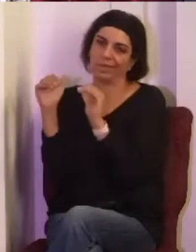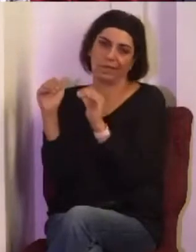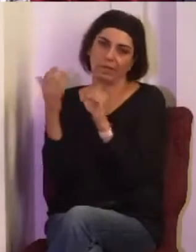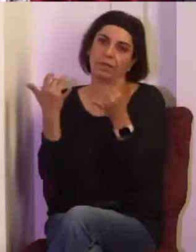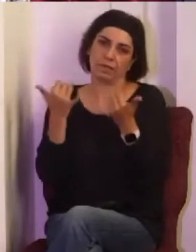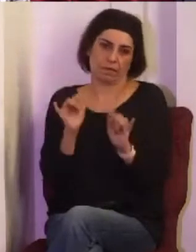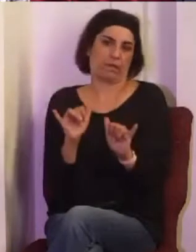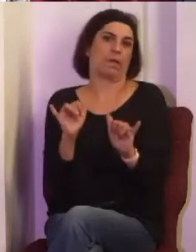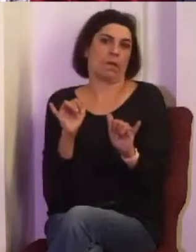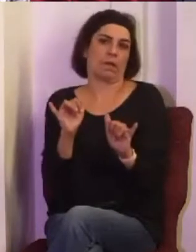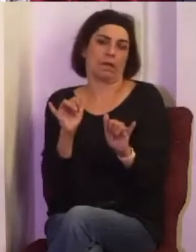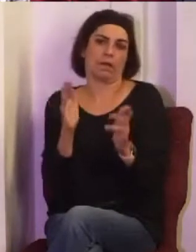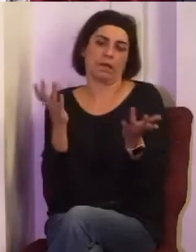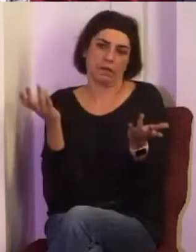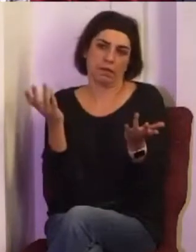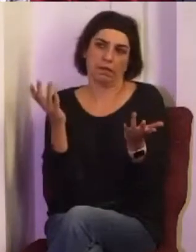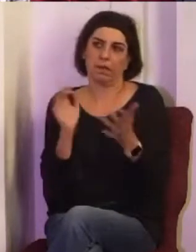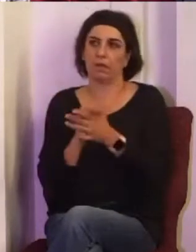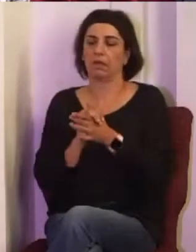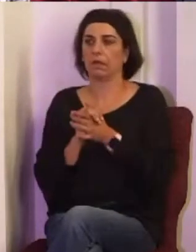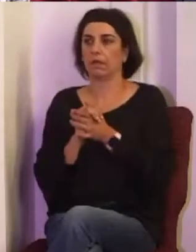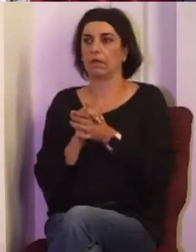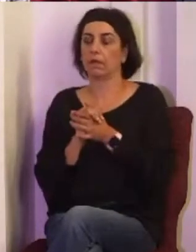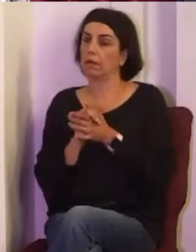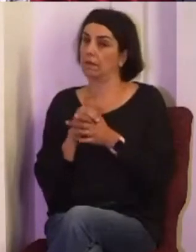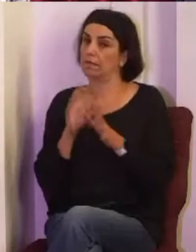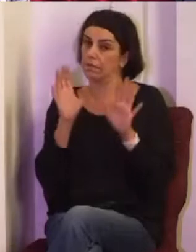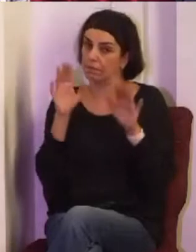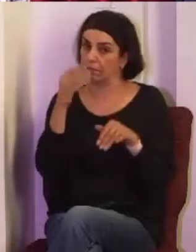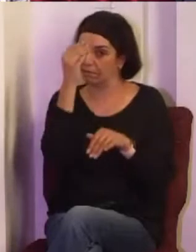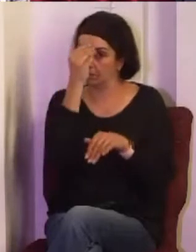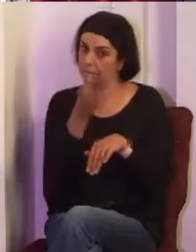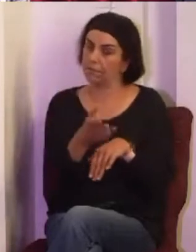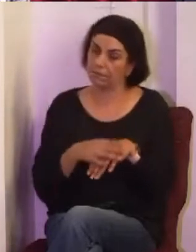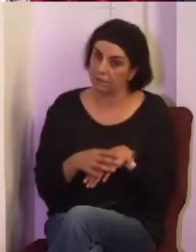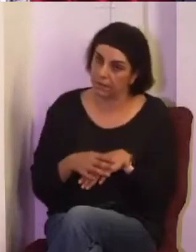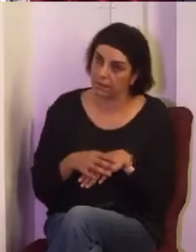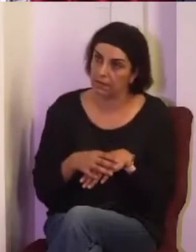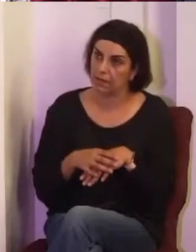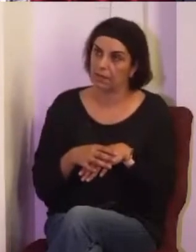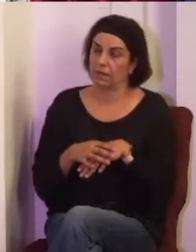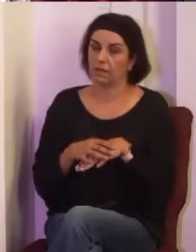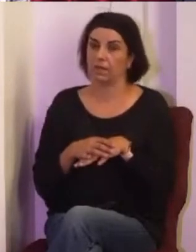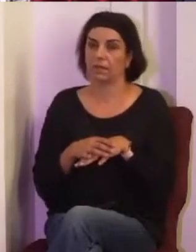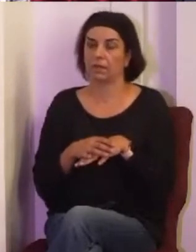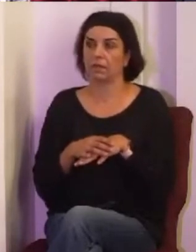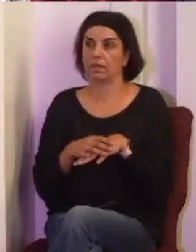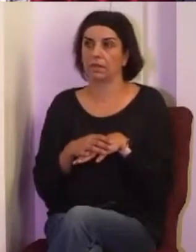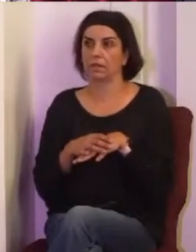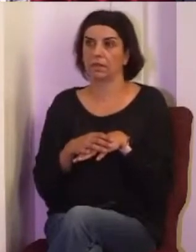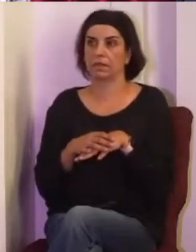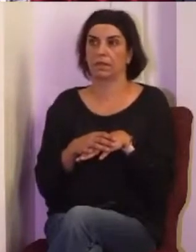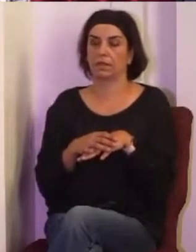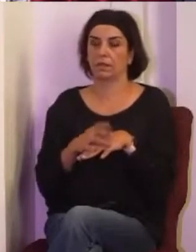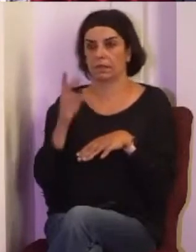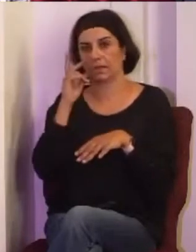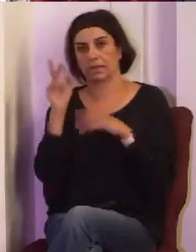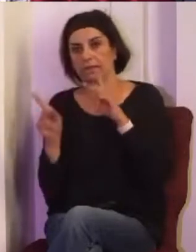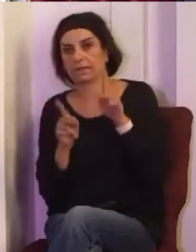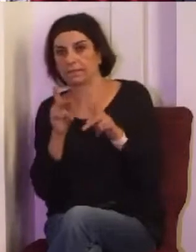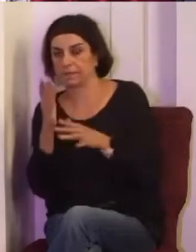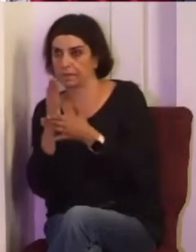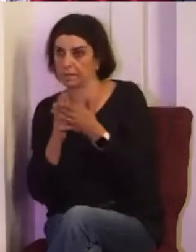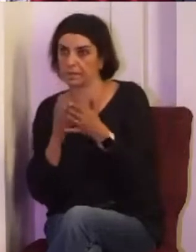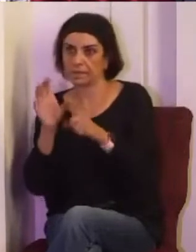There's still limits. Oh, I'm telling you what. There are people, you know, I've seen people in some of